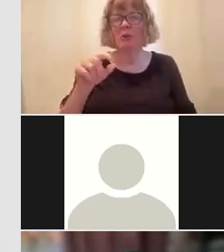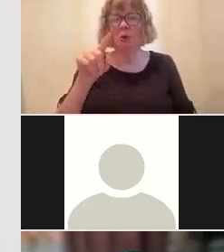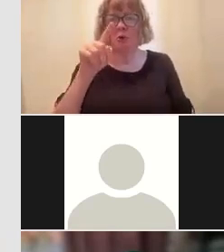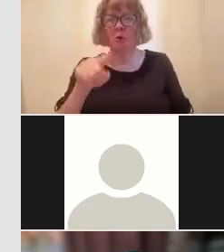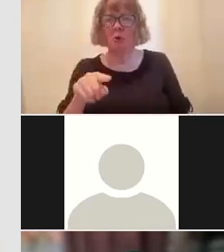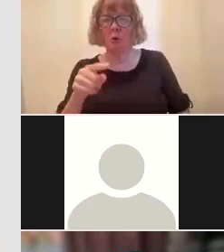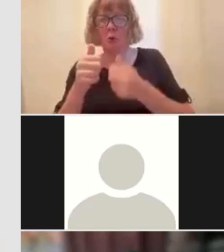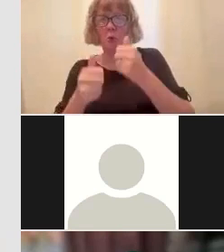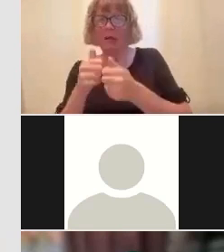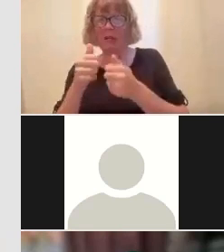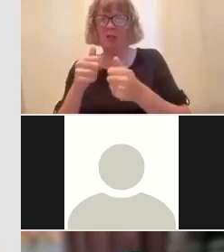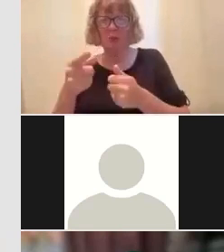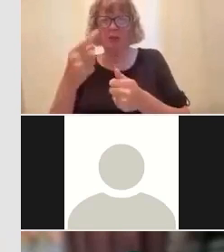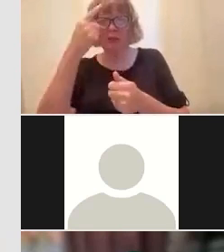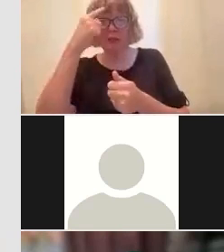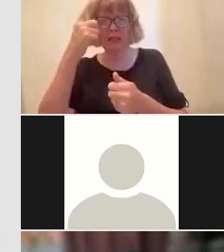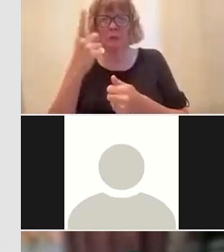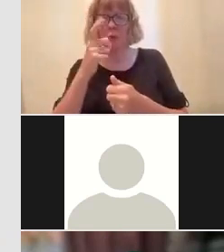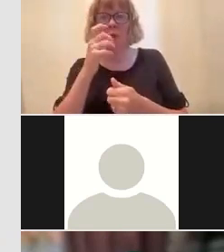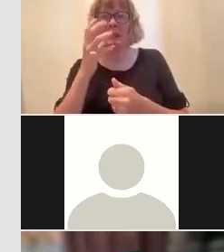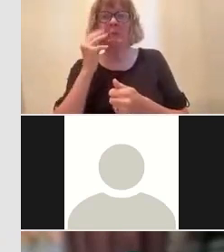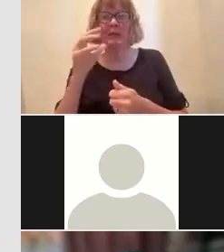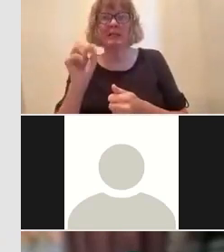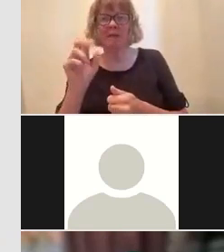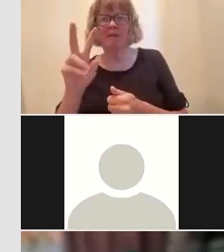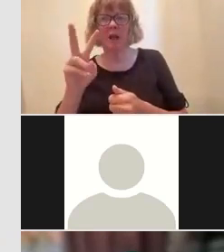survivor experience?